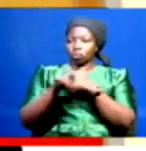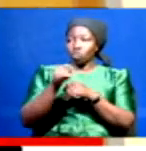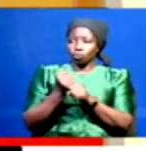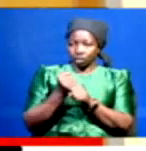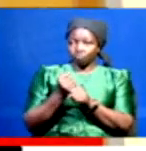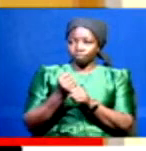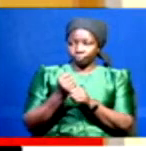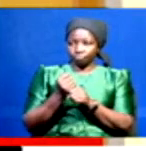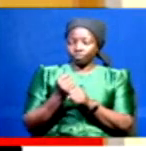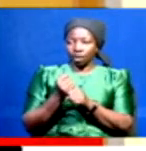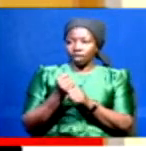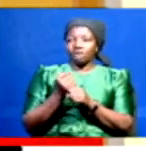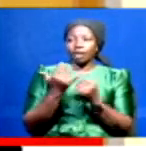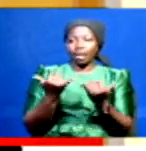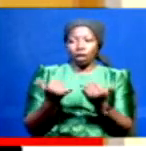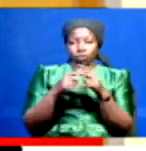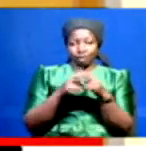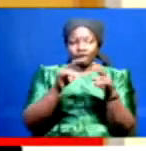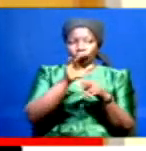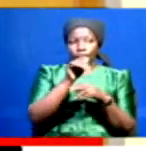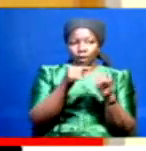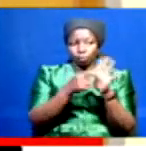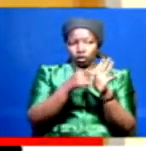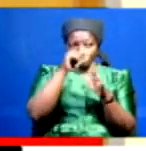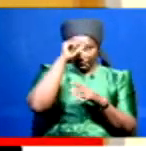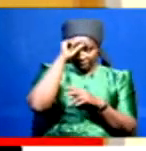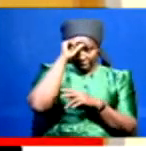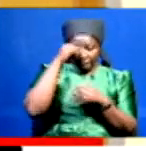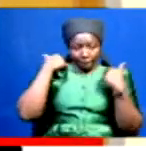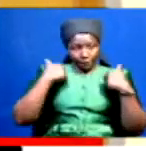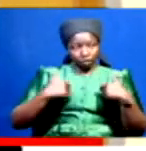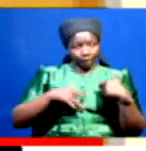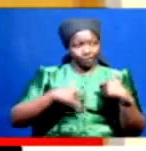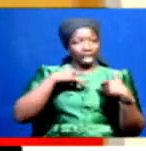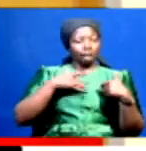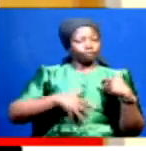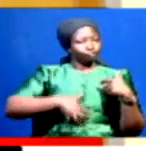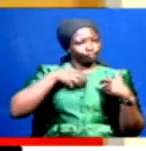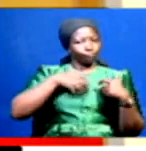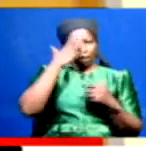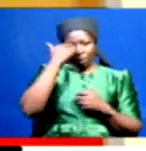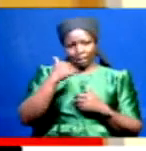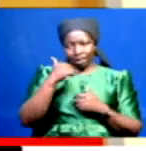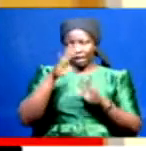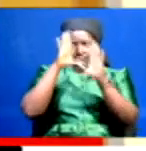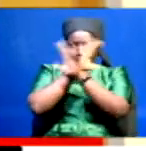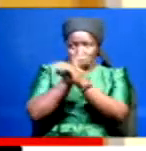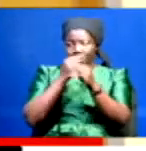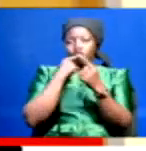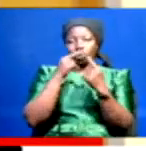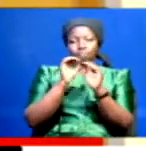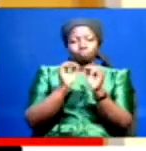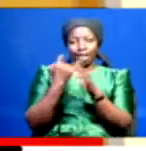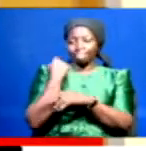So to start with, from the point of government, I was really mad that I didn't see, had the president not spoken yesterday about it,